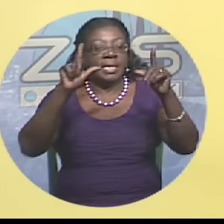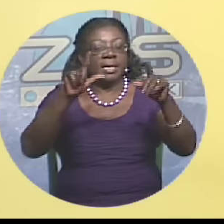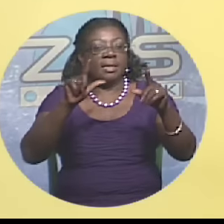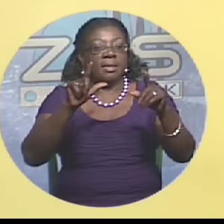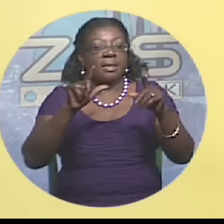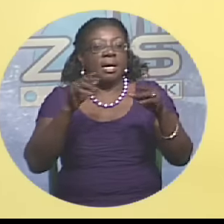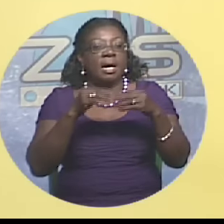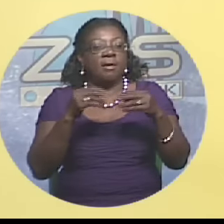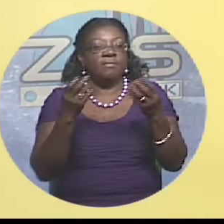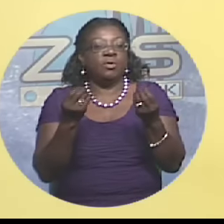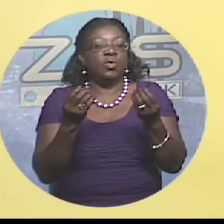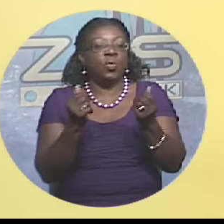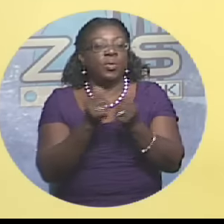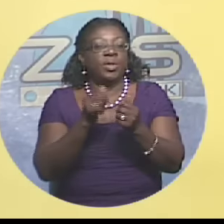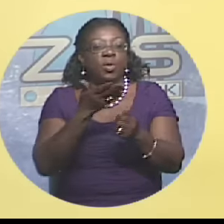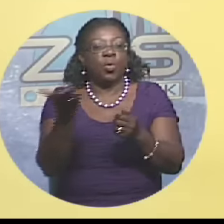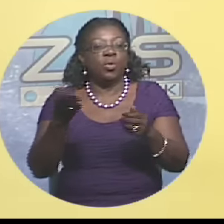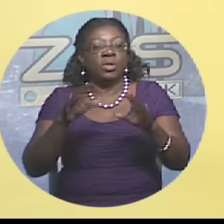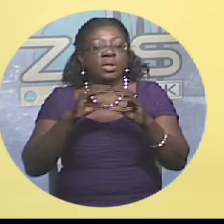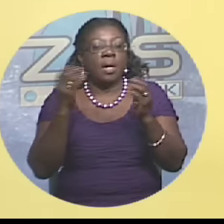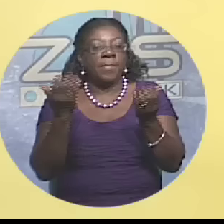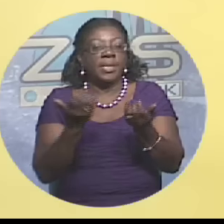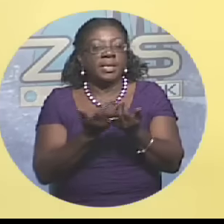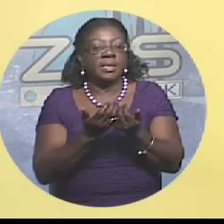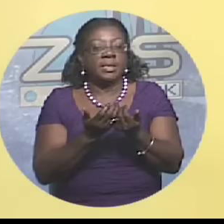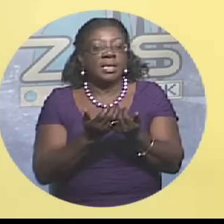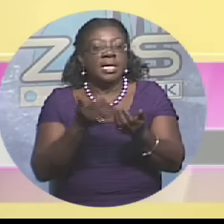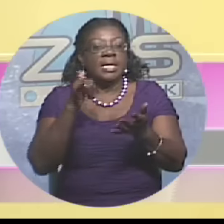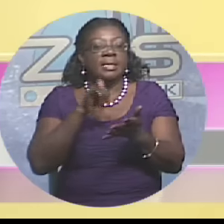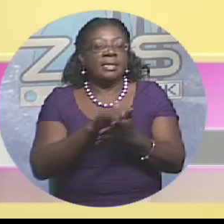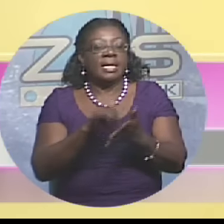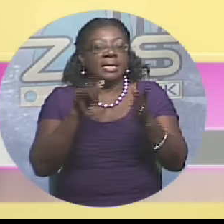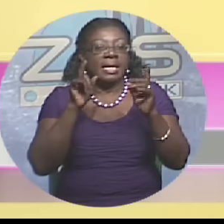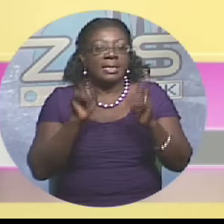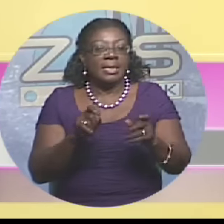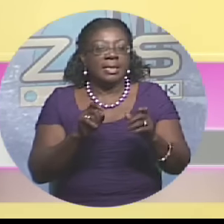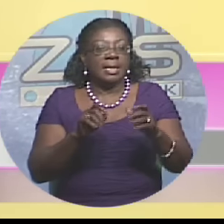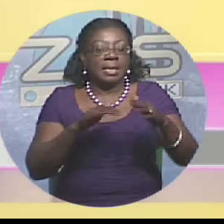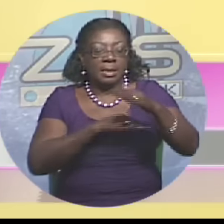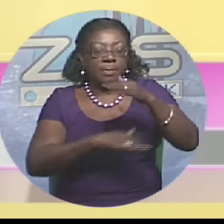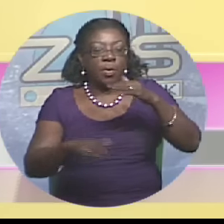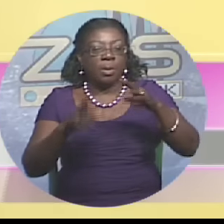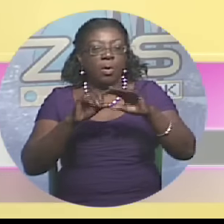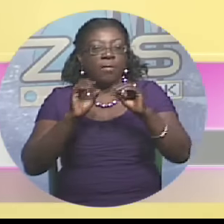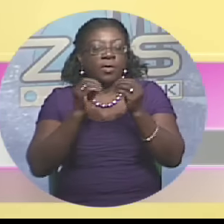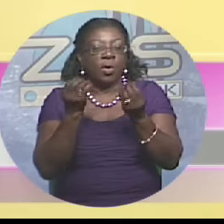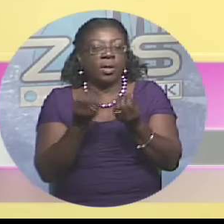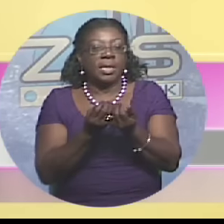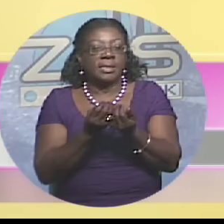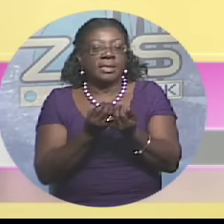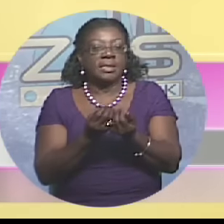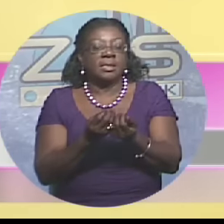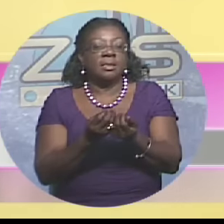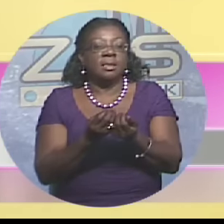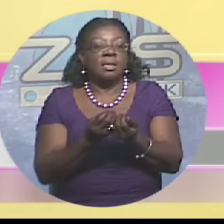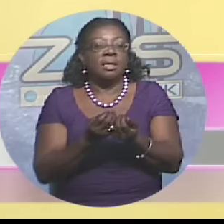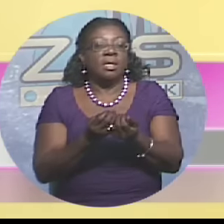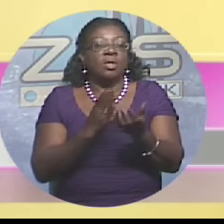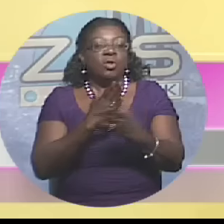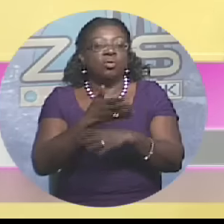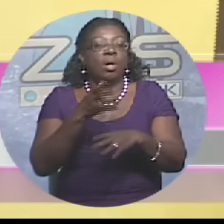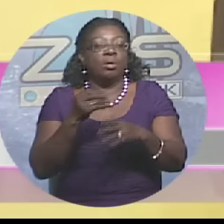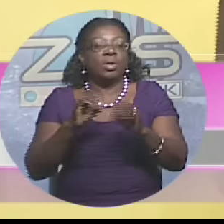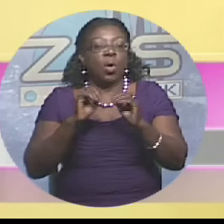competencies that are needed at the bottom of an organization, primarily, but throughout the